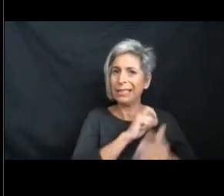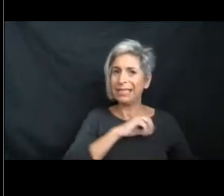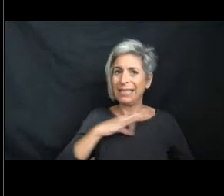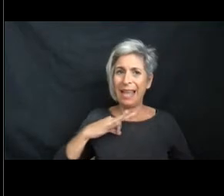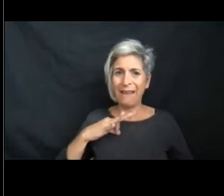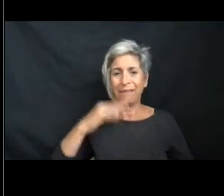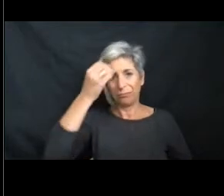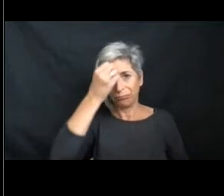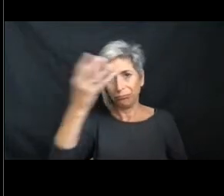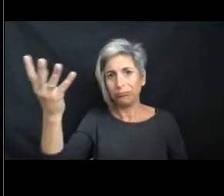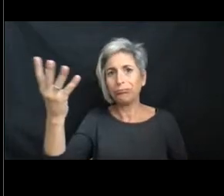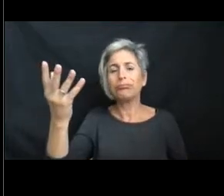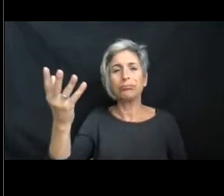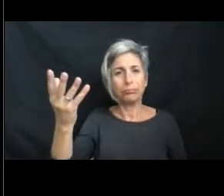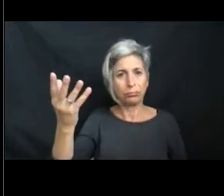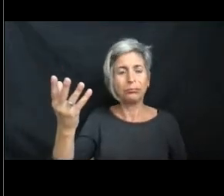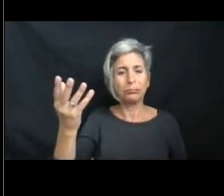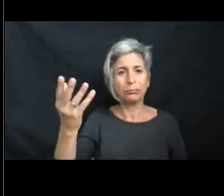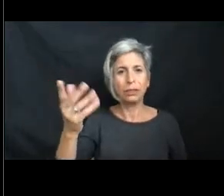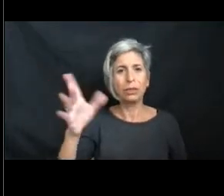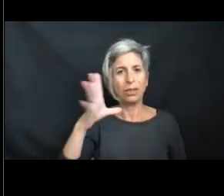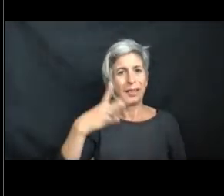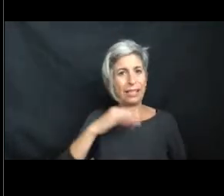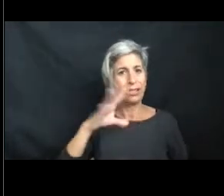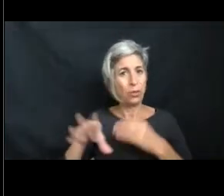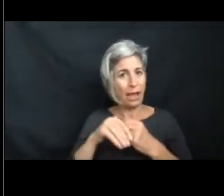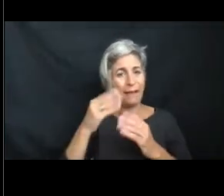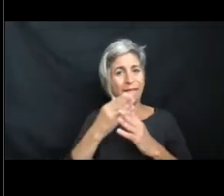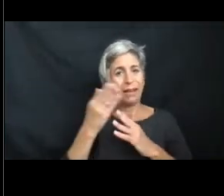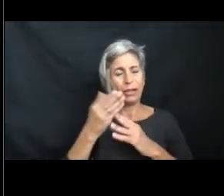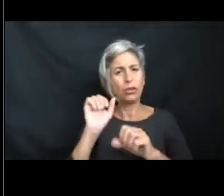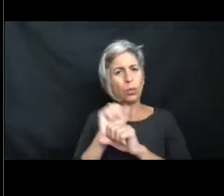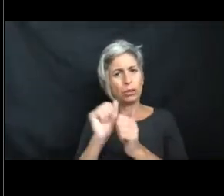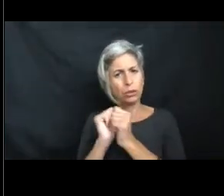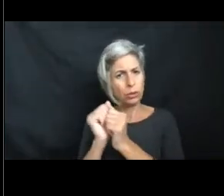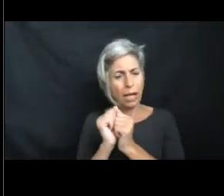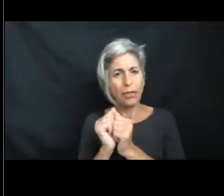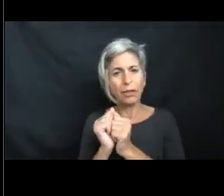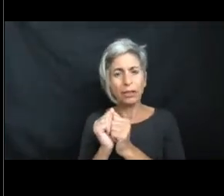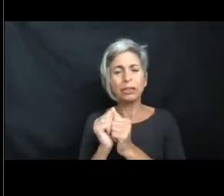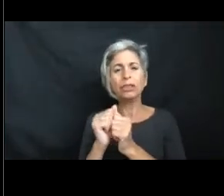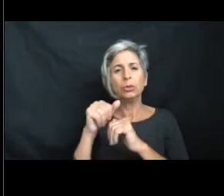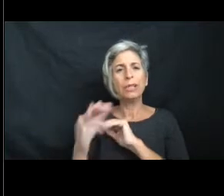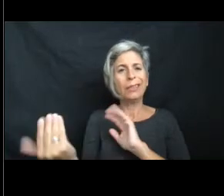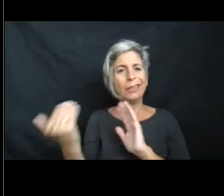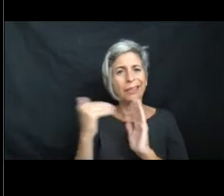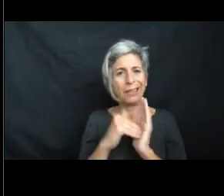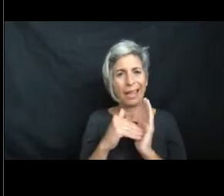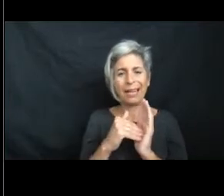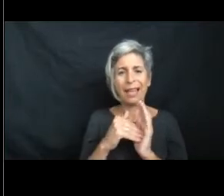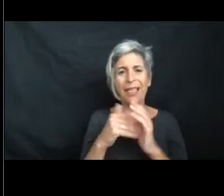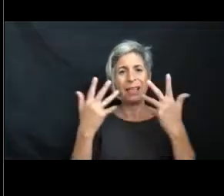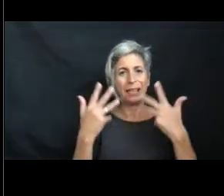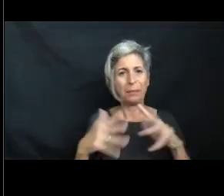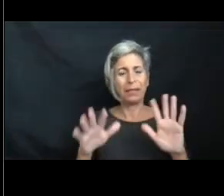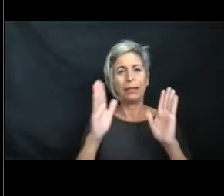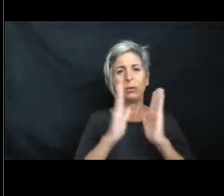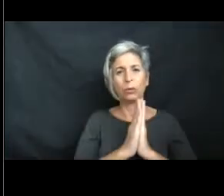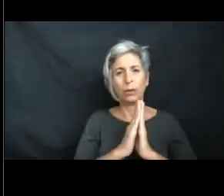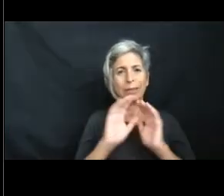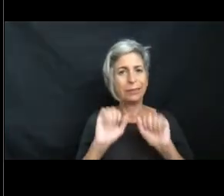know that you would like to add some files, and you can work with them so that they submit the file request and then you can complete the